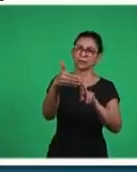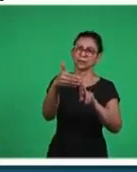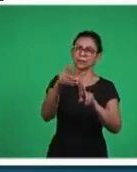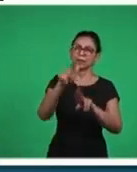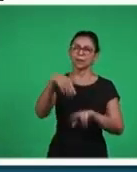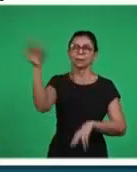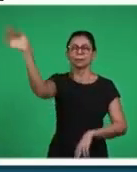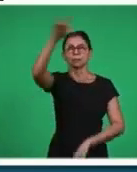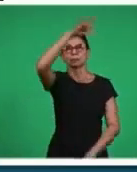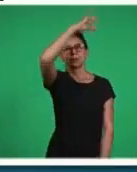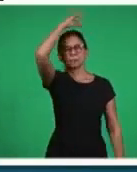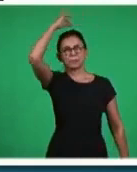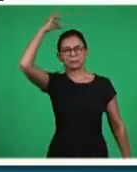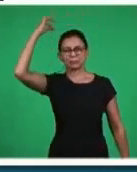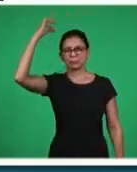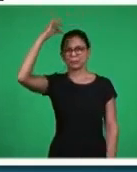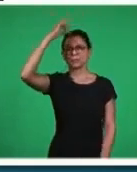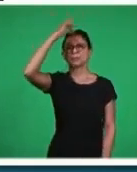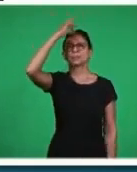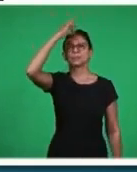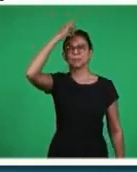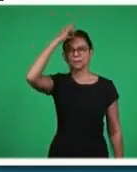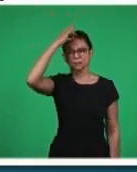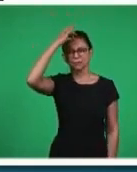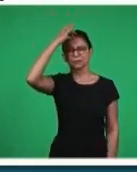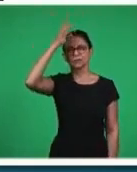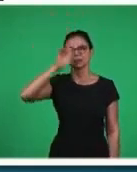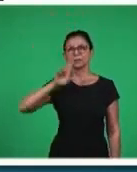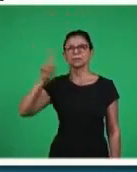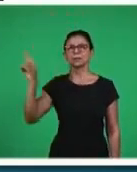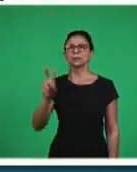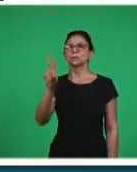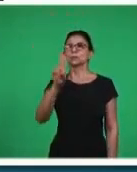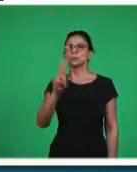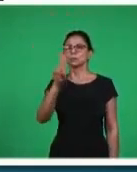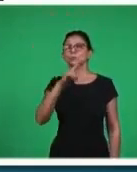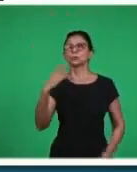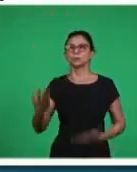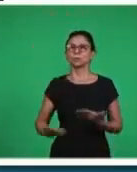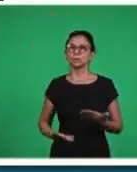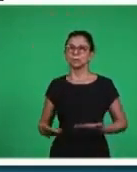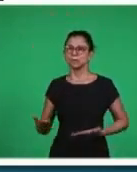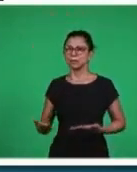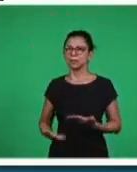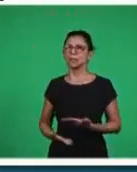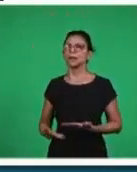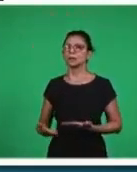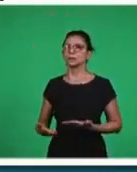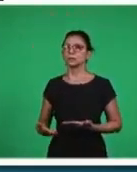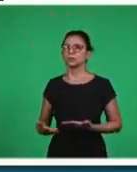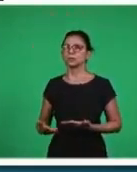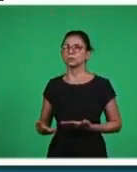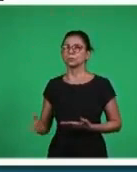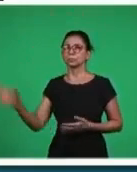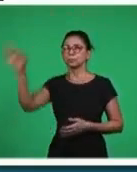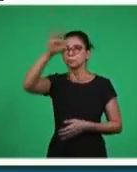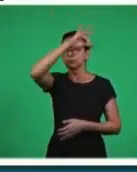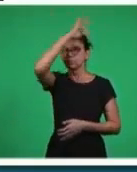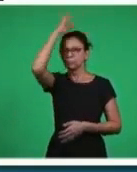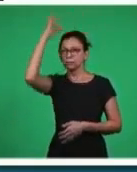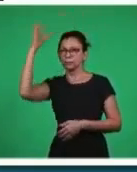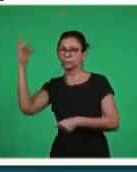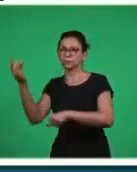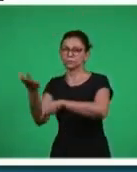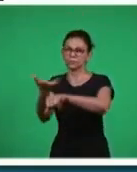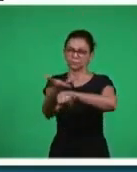excellence the Lord uses. So today, through the bread to the church, by the service conducted by the Holy Spirit, to bring